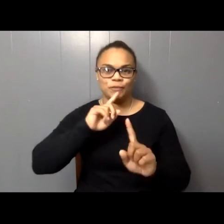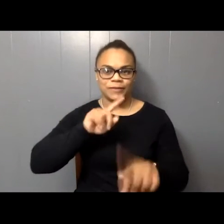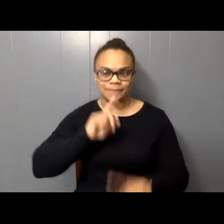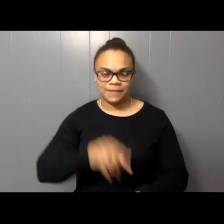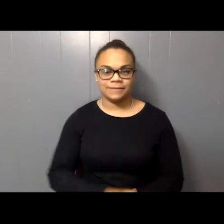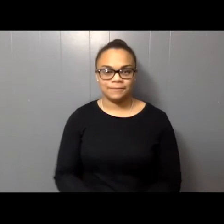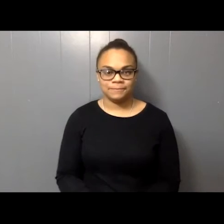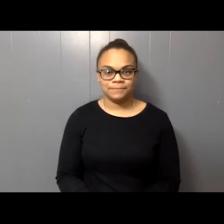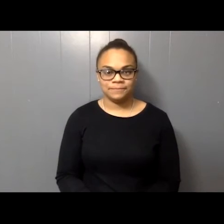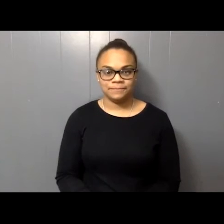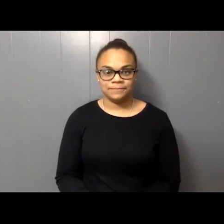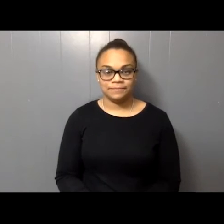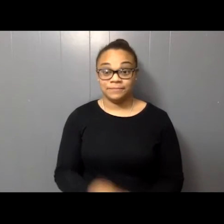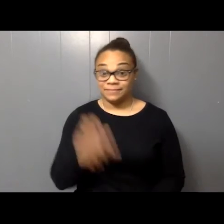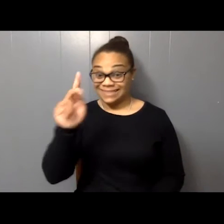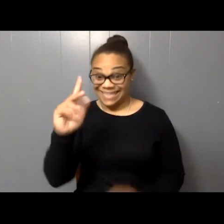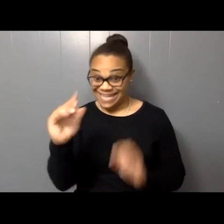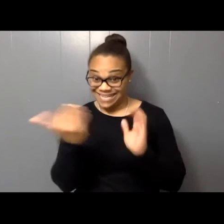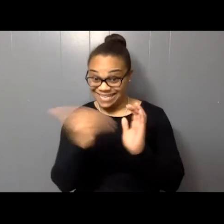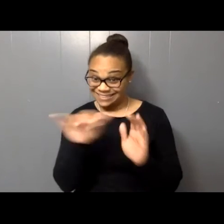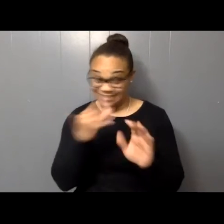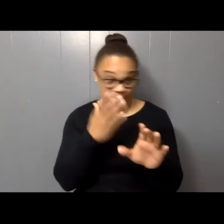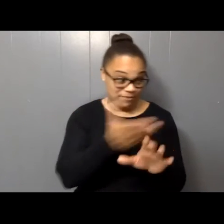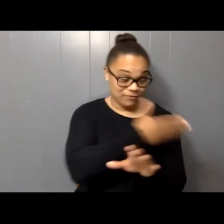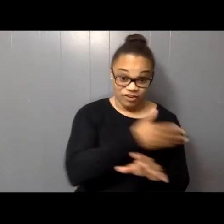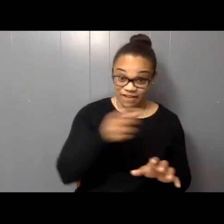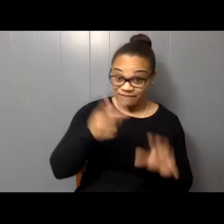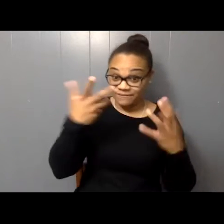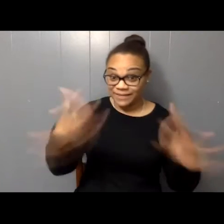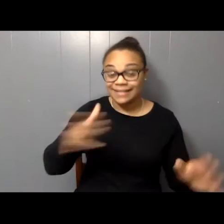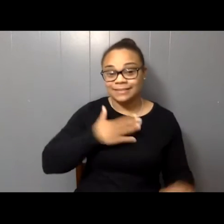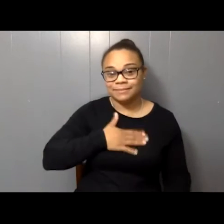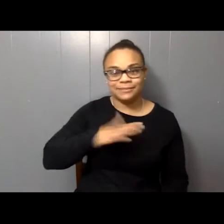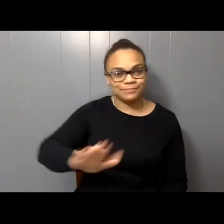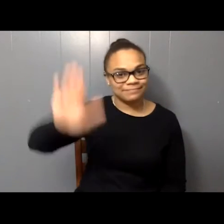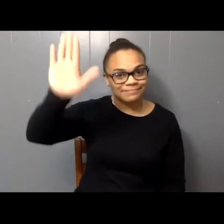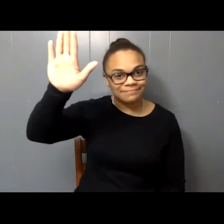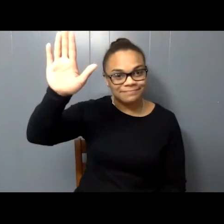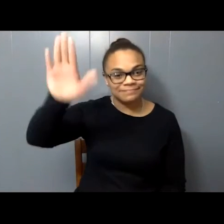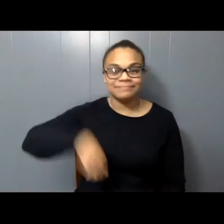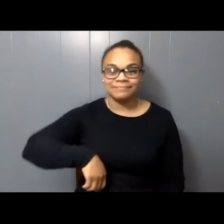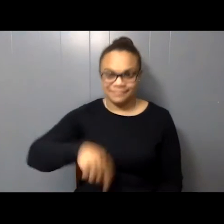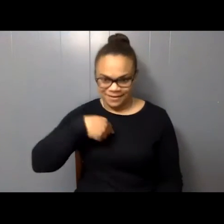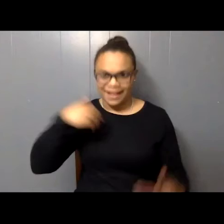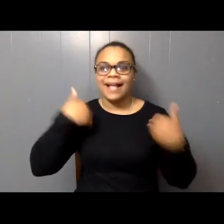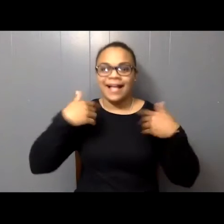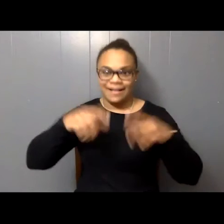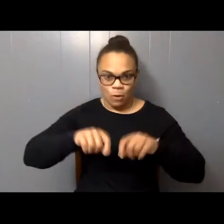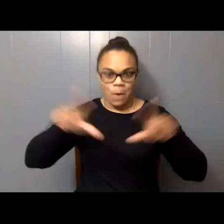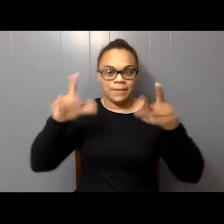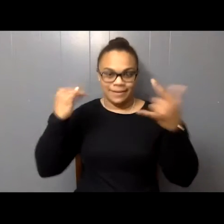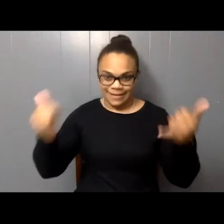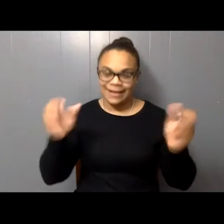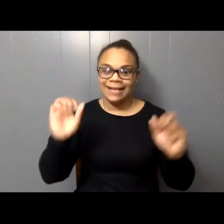So again, when you finish, please raise your hand. And I have it open now to see people's responses. I want to see,